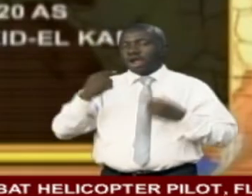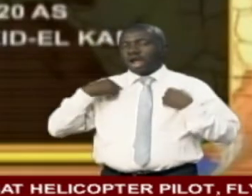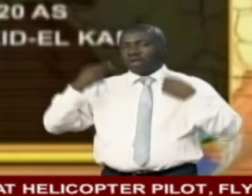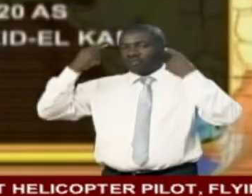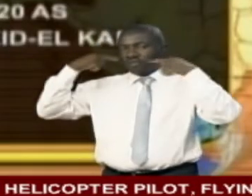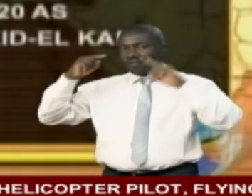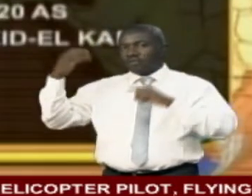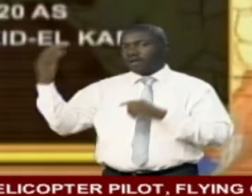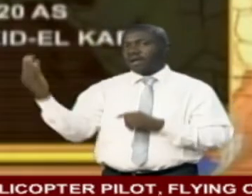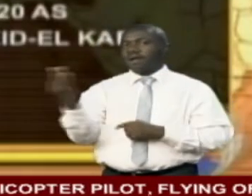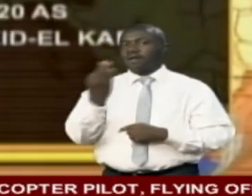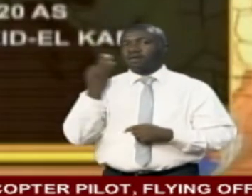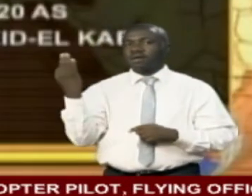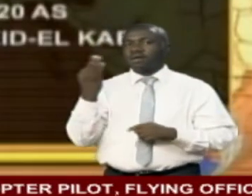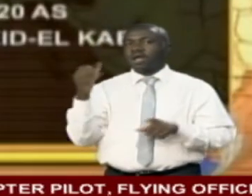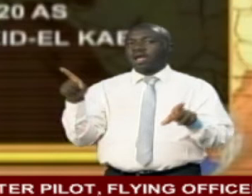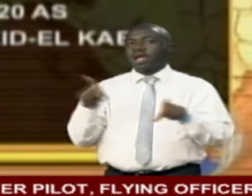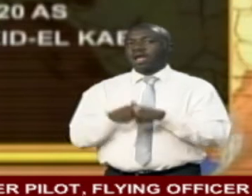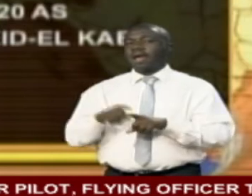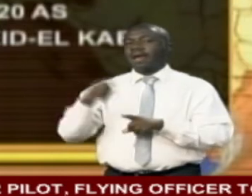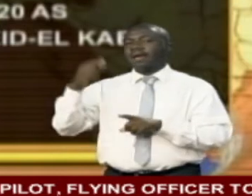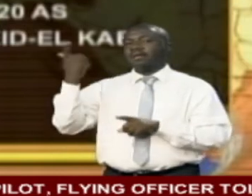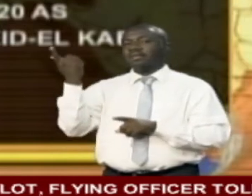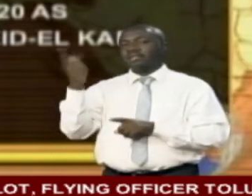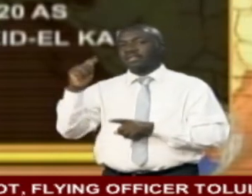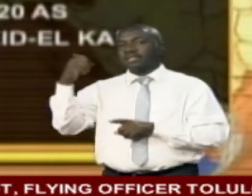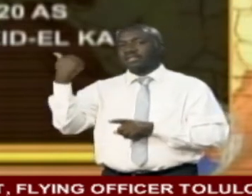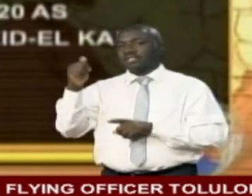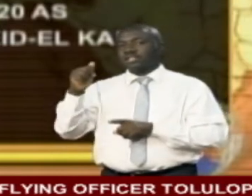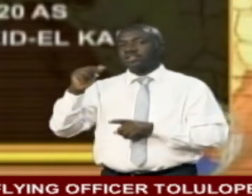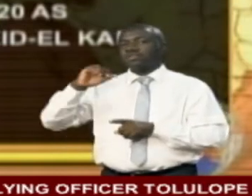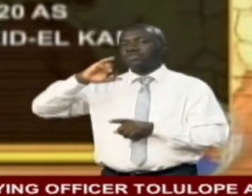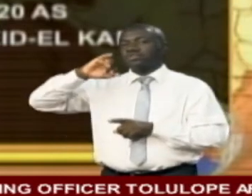31st July 2020 as the 10th of Zulhijjah